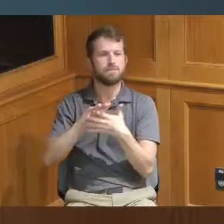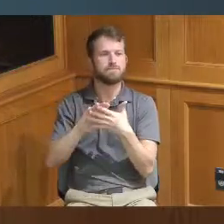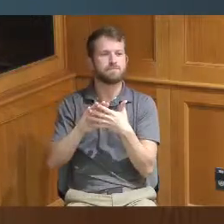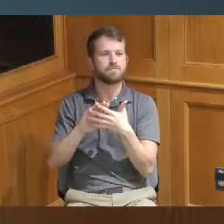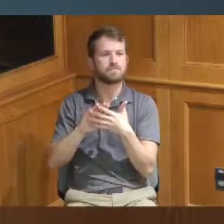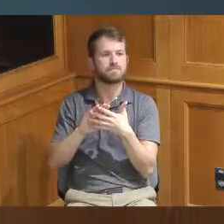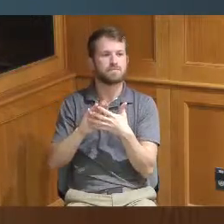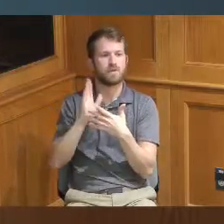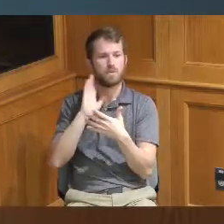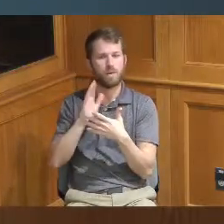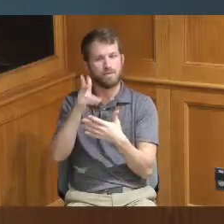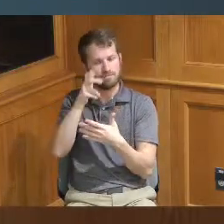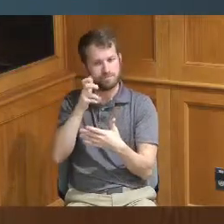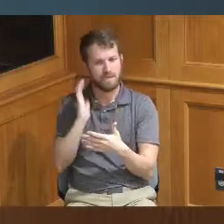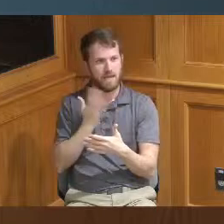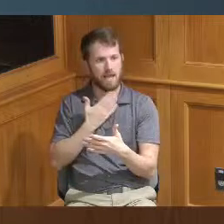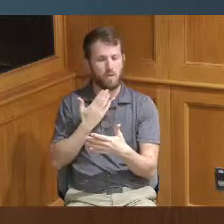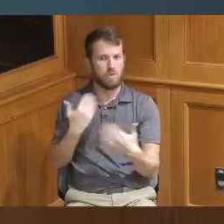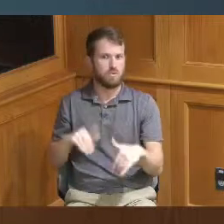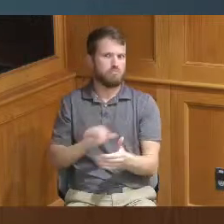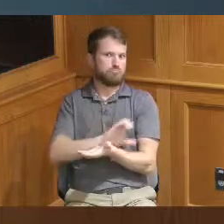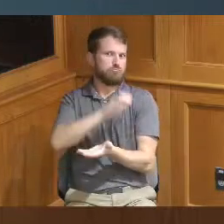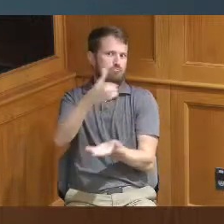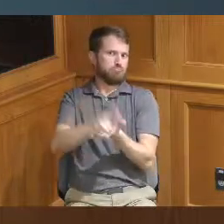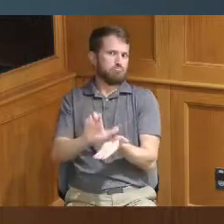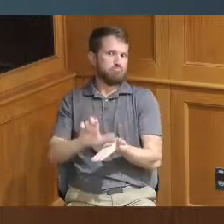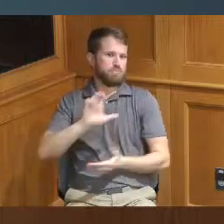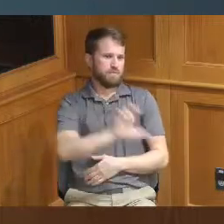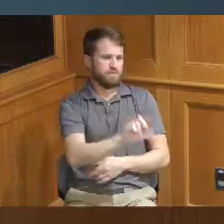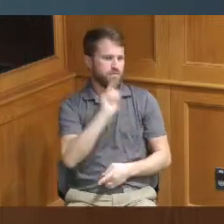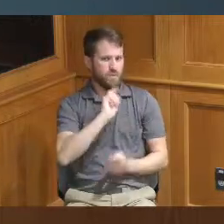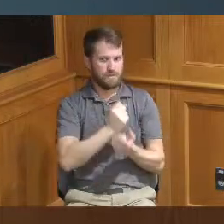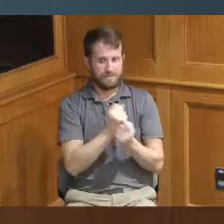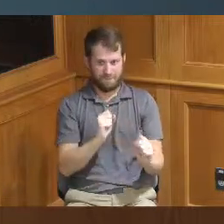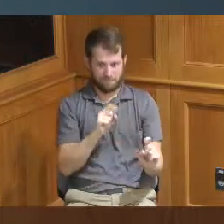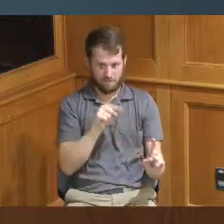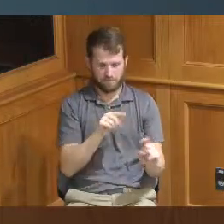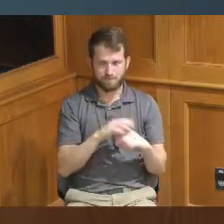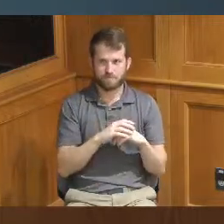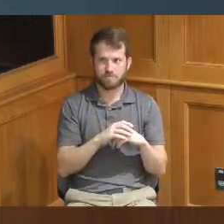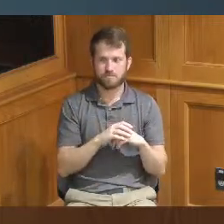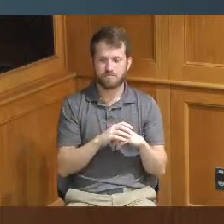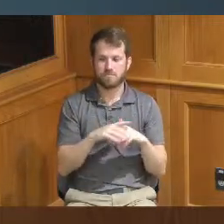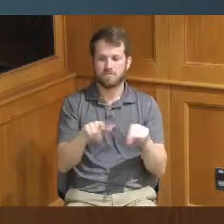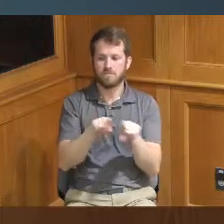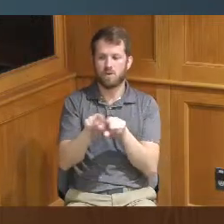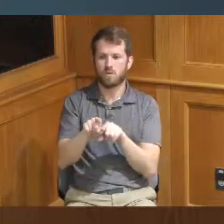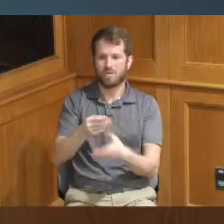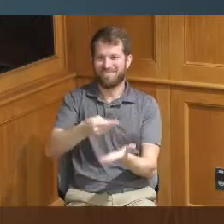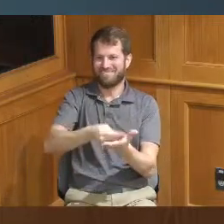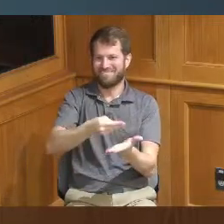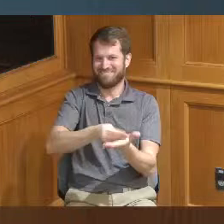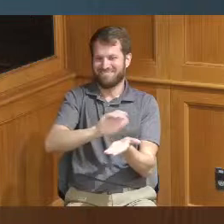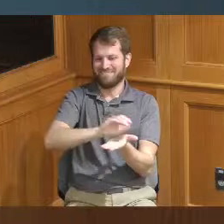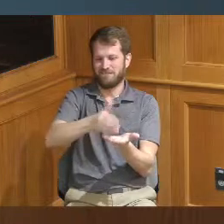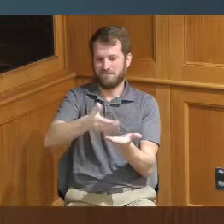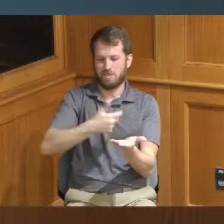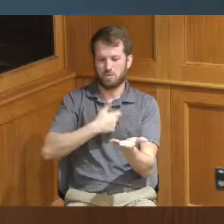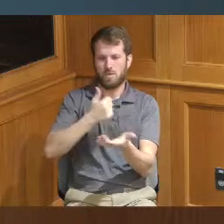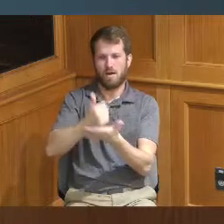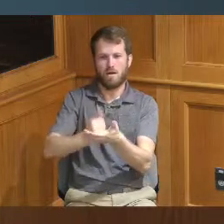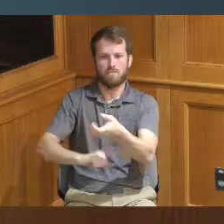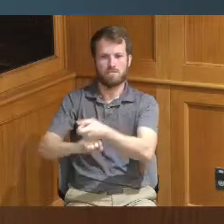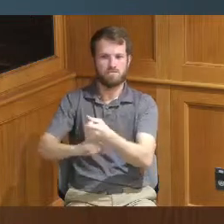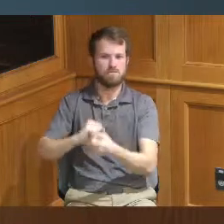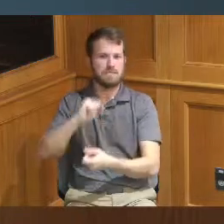significant amount that we have invested in safety. You're going to hear about our fund that we have to help senior citizens.